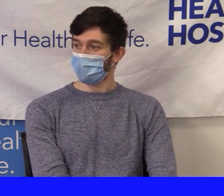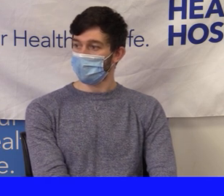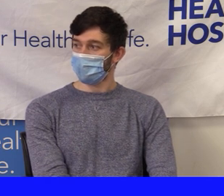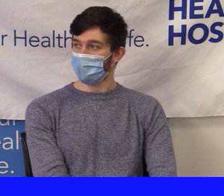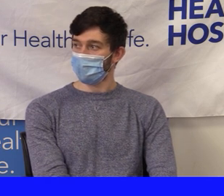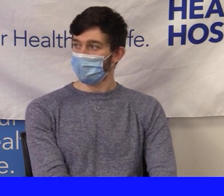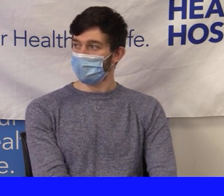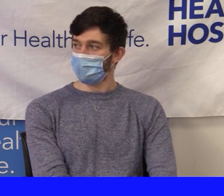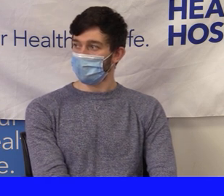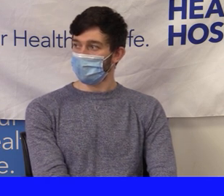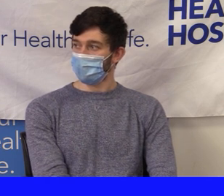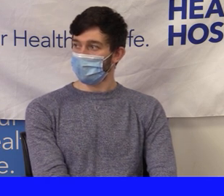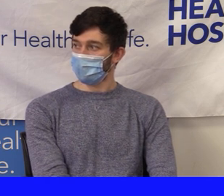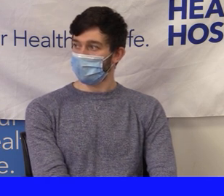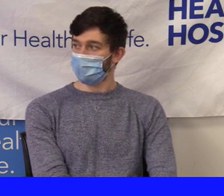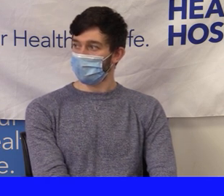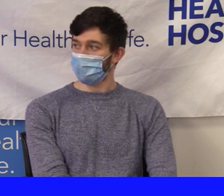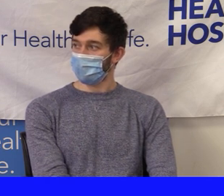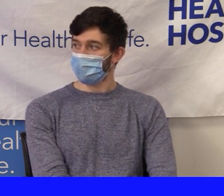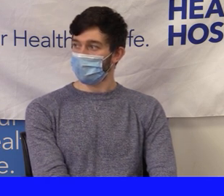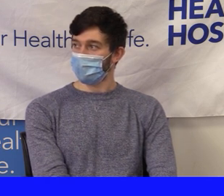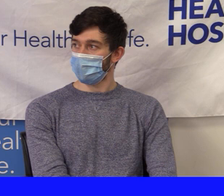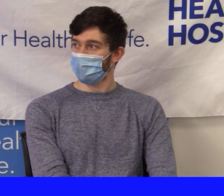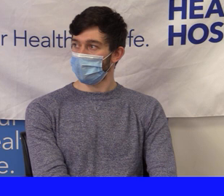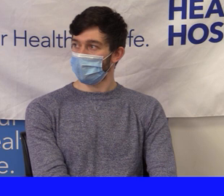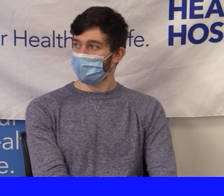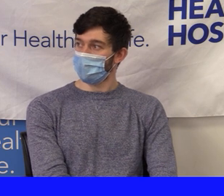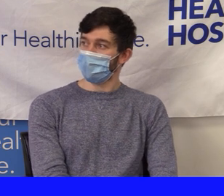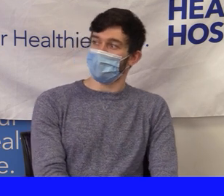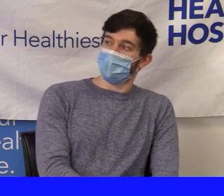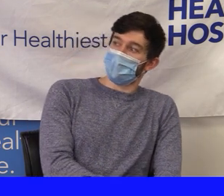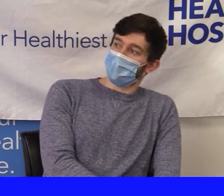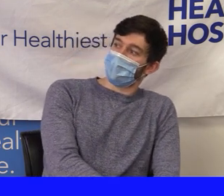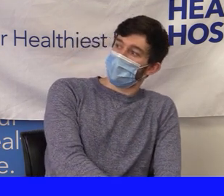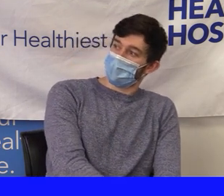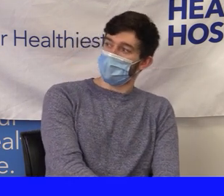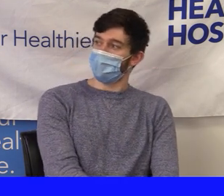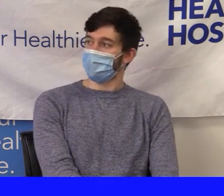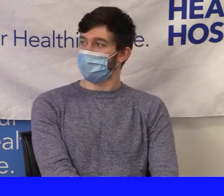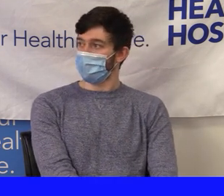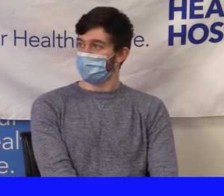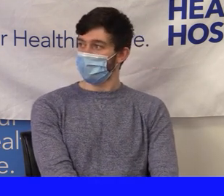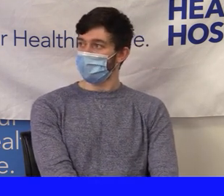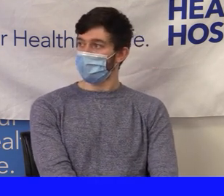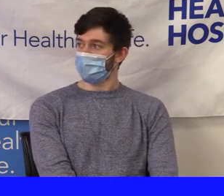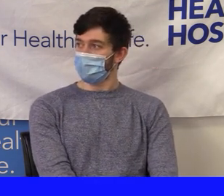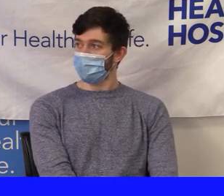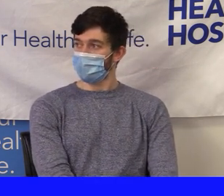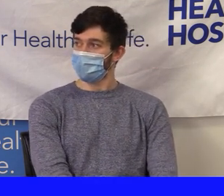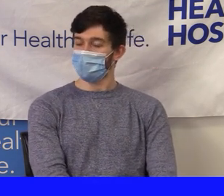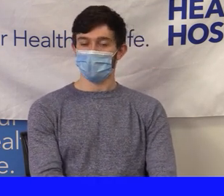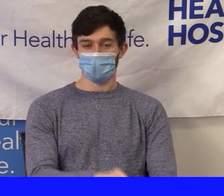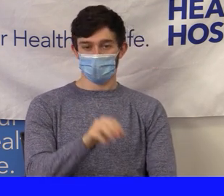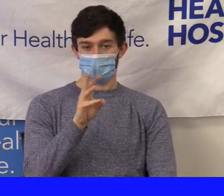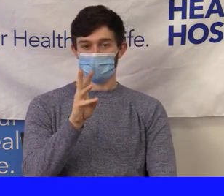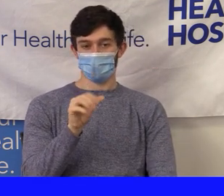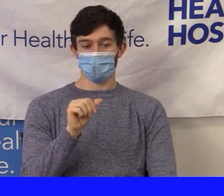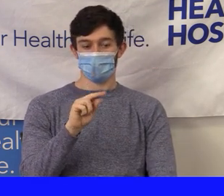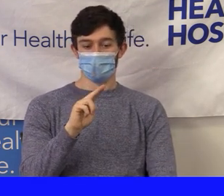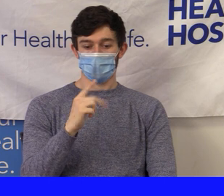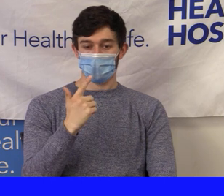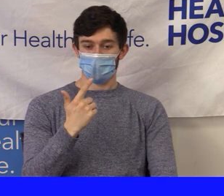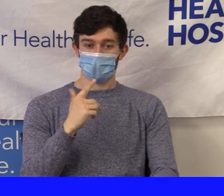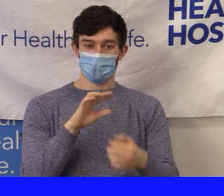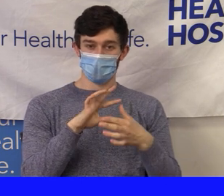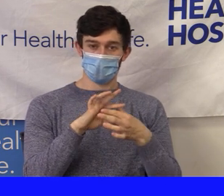Jose, I have a couple questions. Yes. Paul, thank you very much. And then thank you for the very